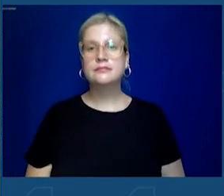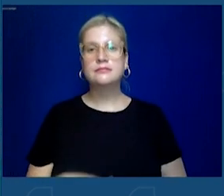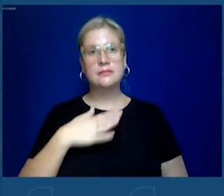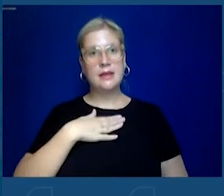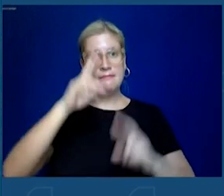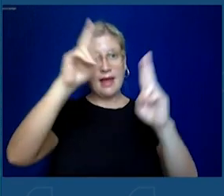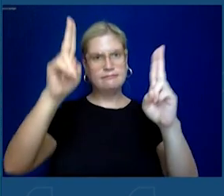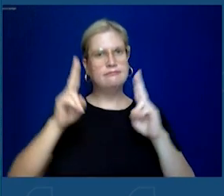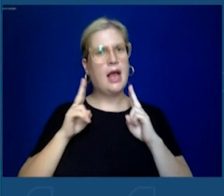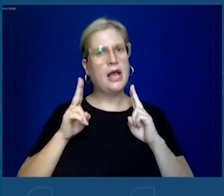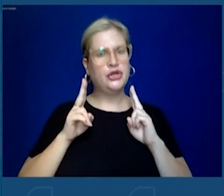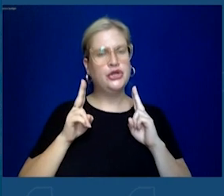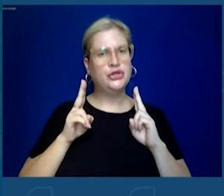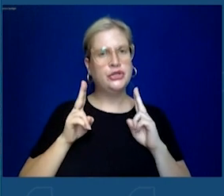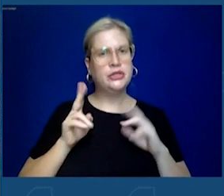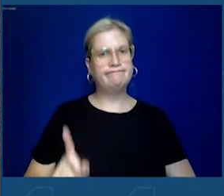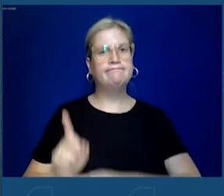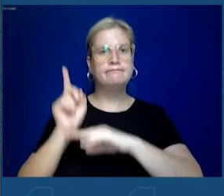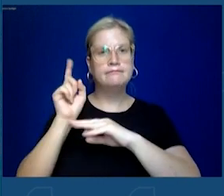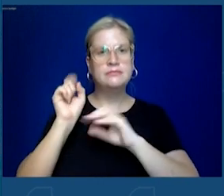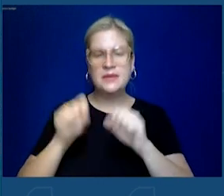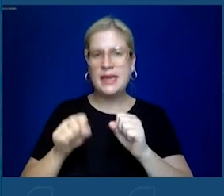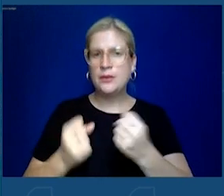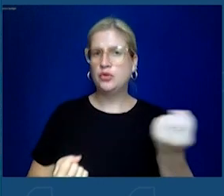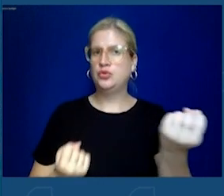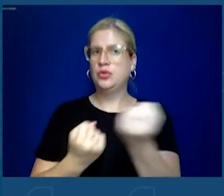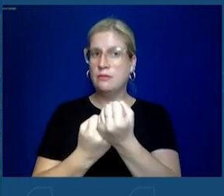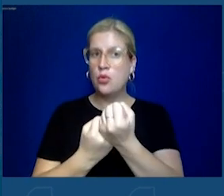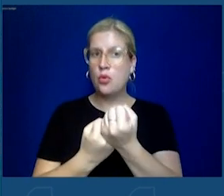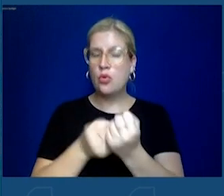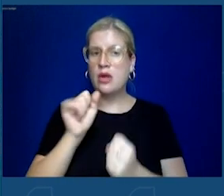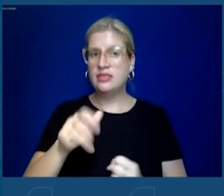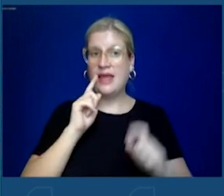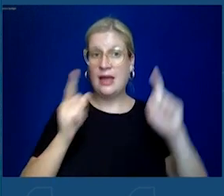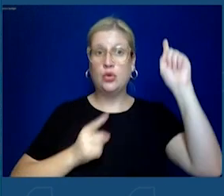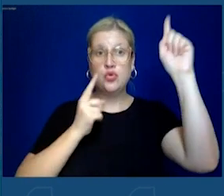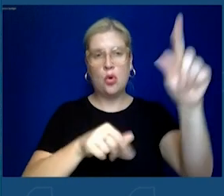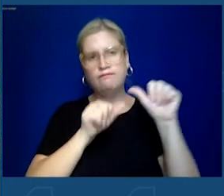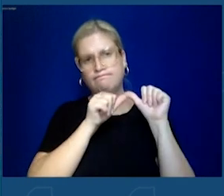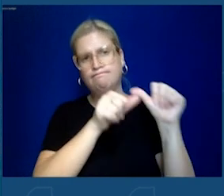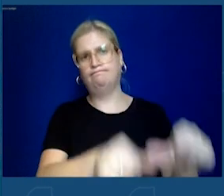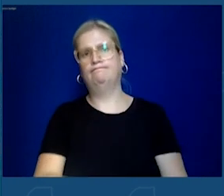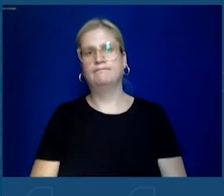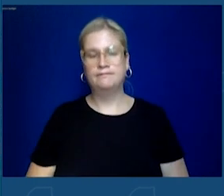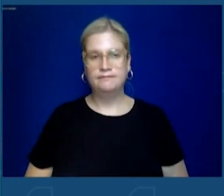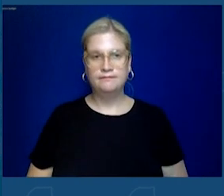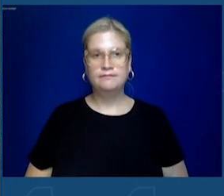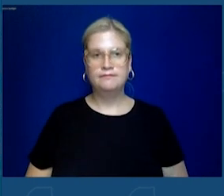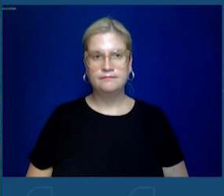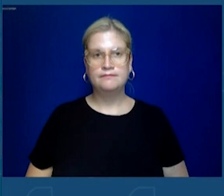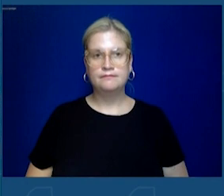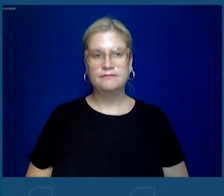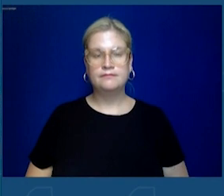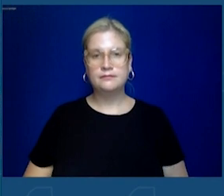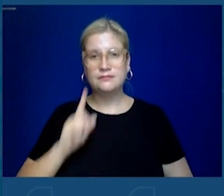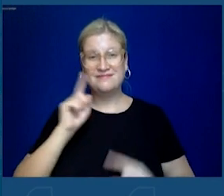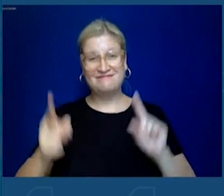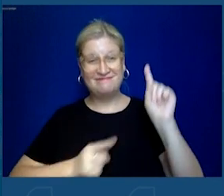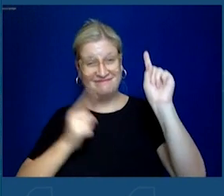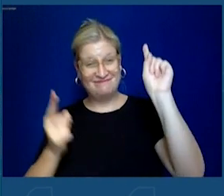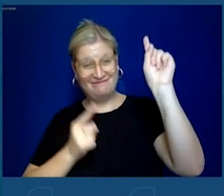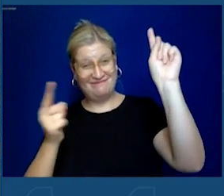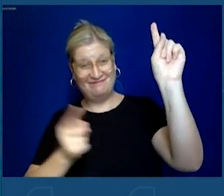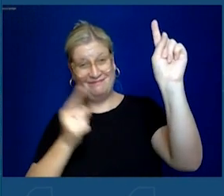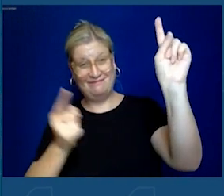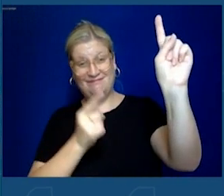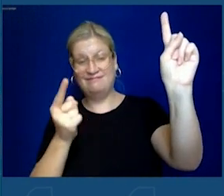privilege to support that goal, that mission, that ambition, and I